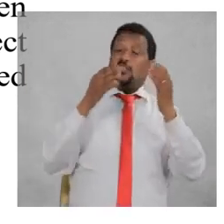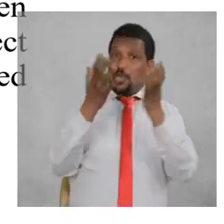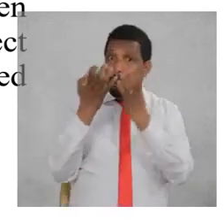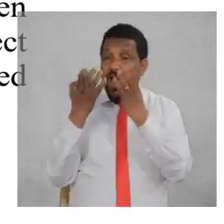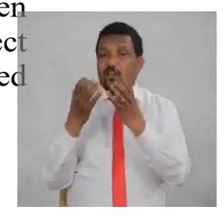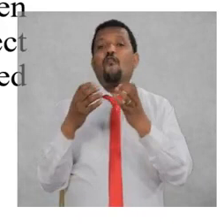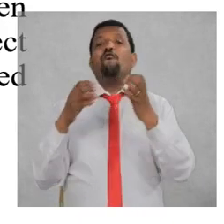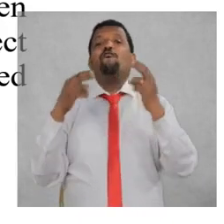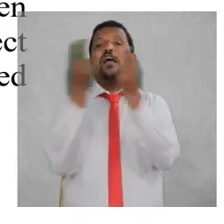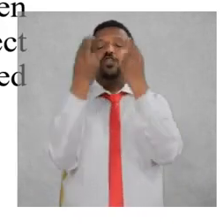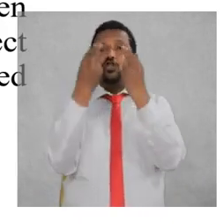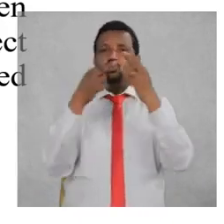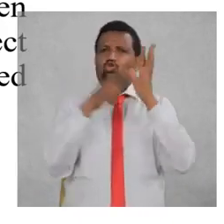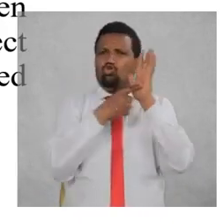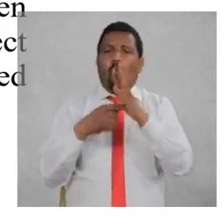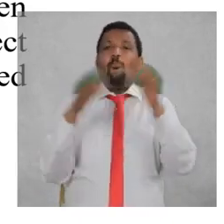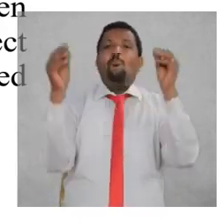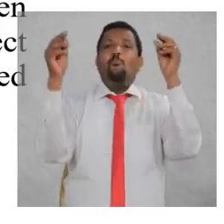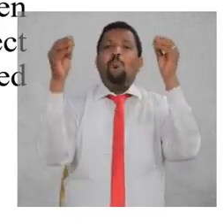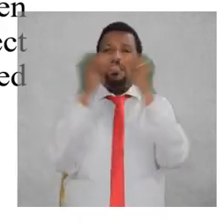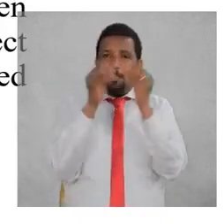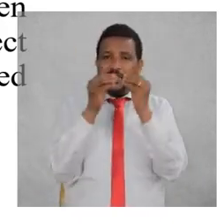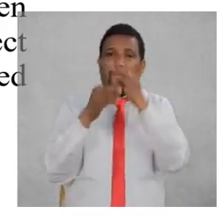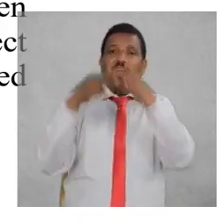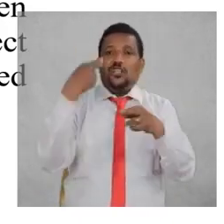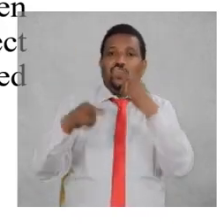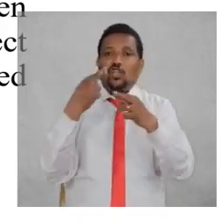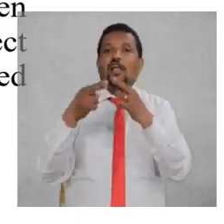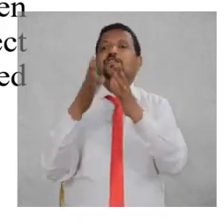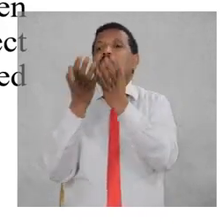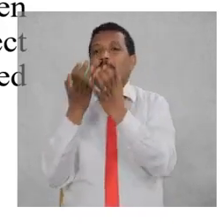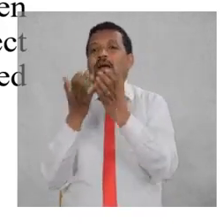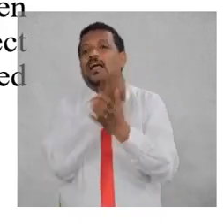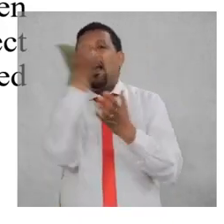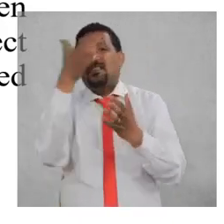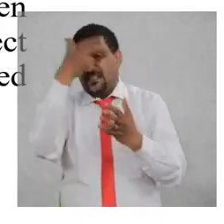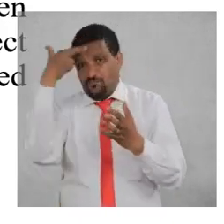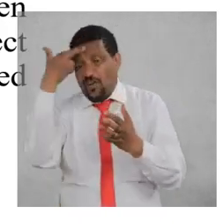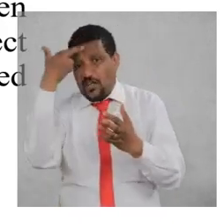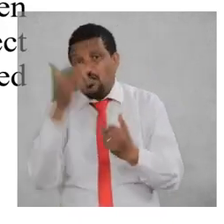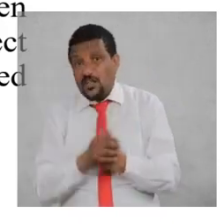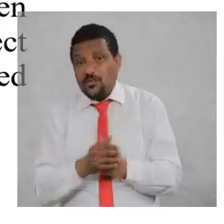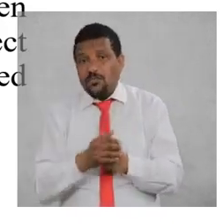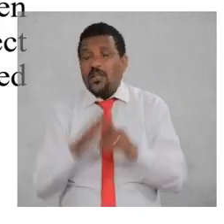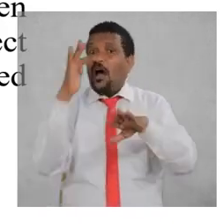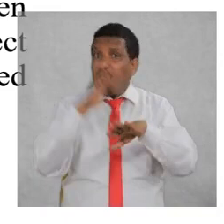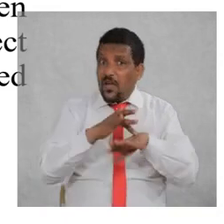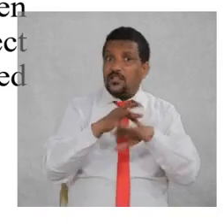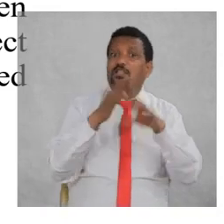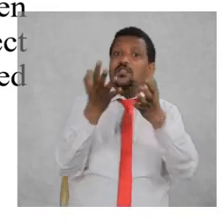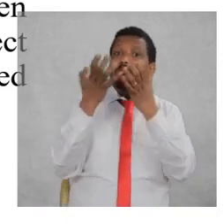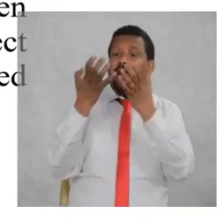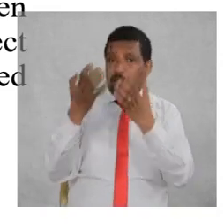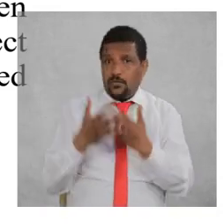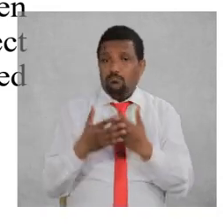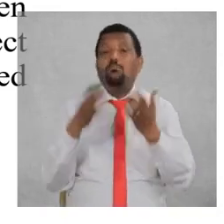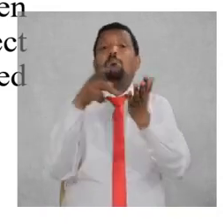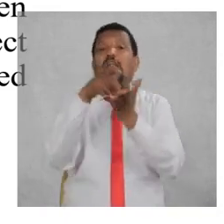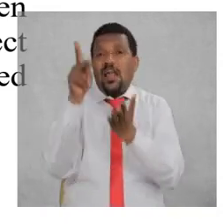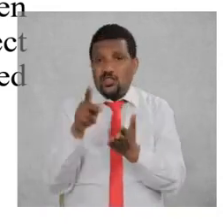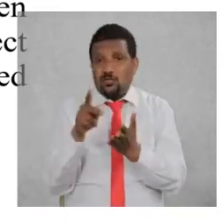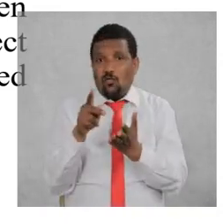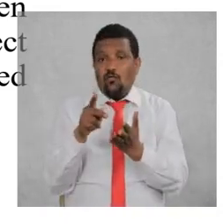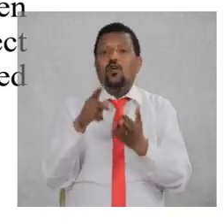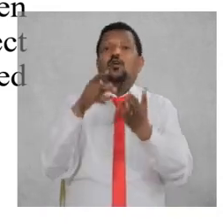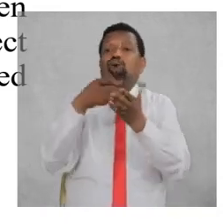a mathematical relationship between demand and other factors that affect demand, such as price